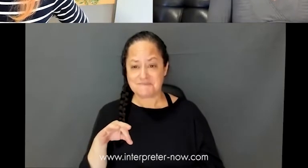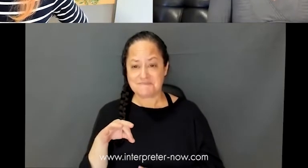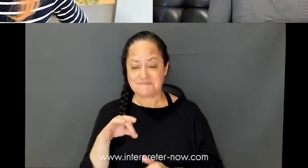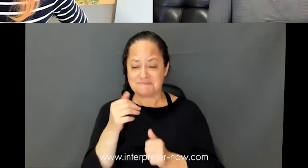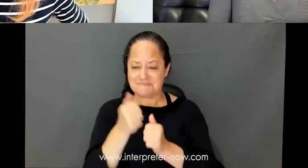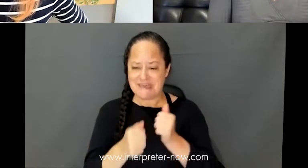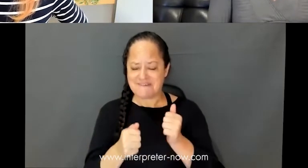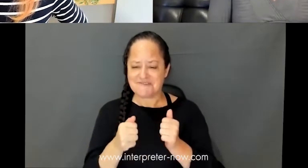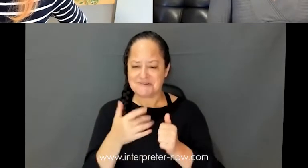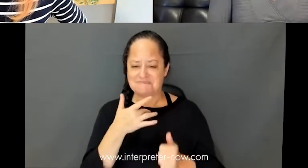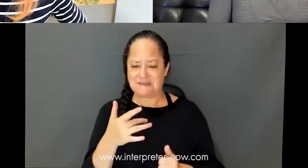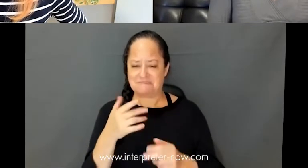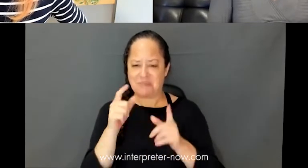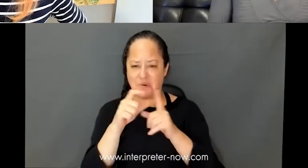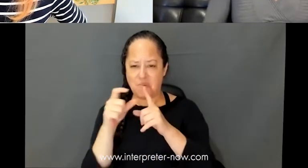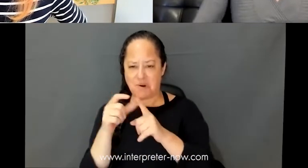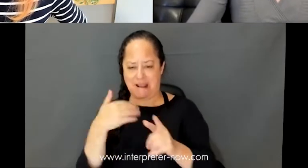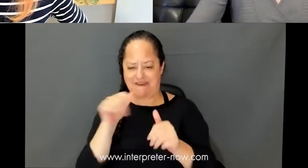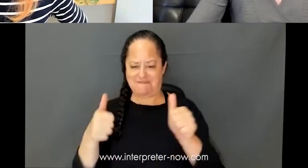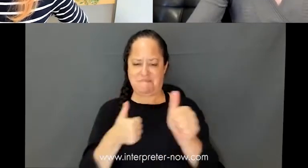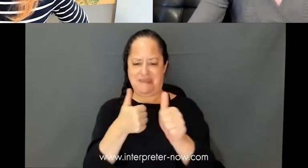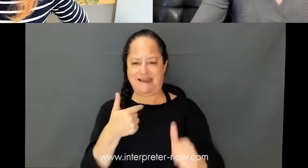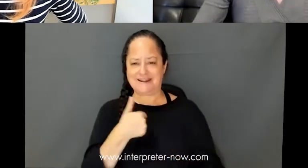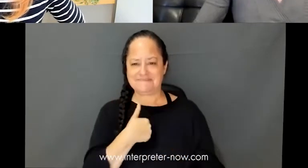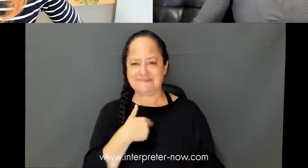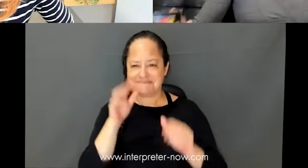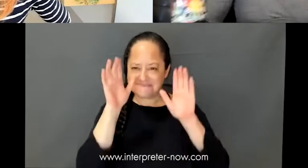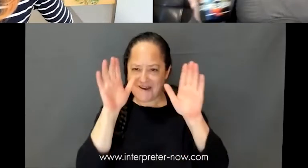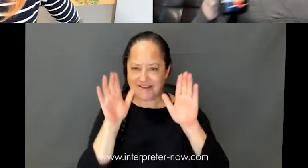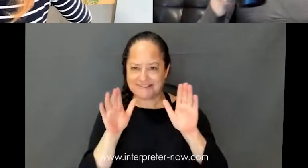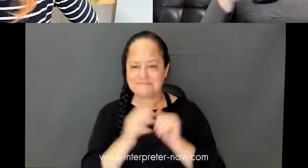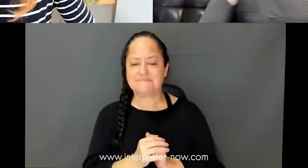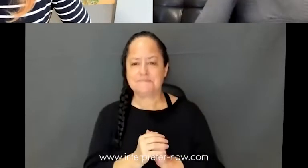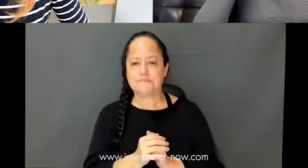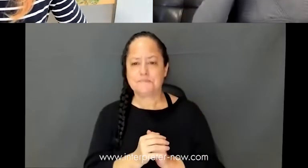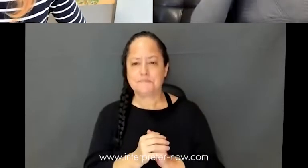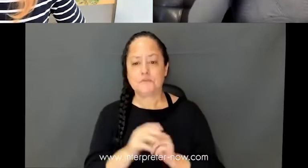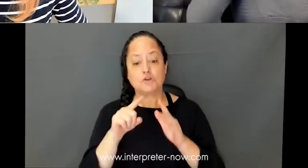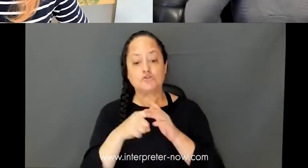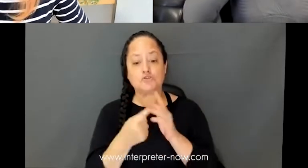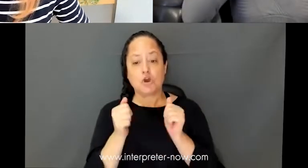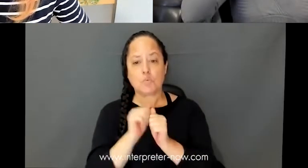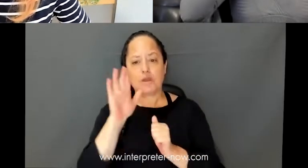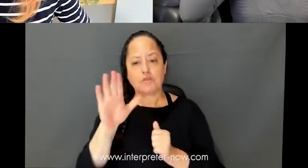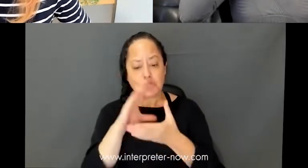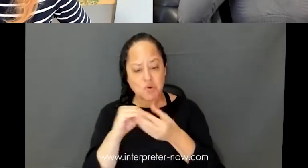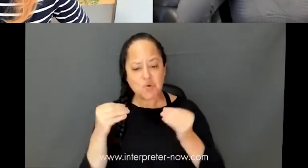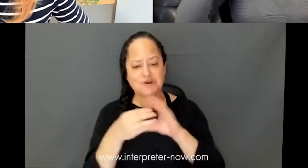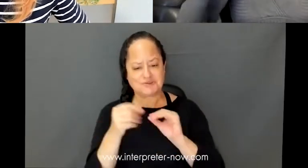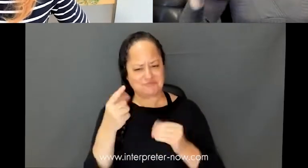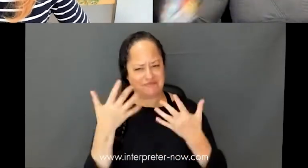of the word, to have it behind me. Awesome. So let's start with your story, which you started a little